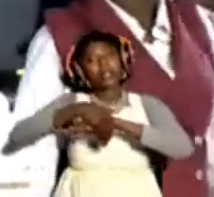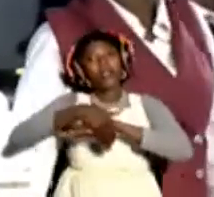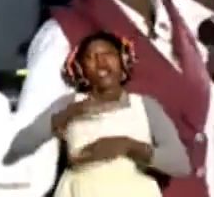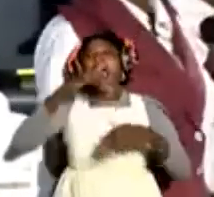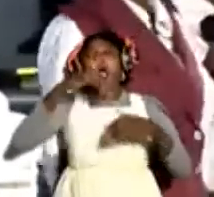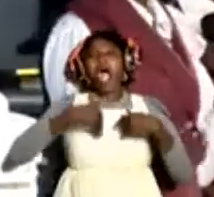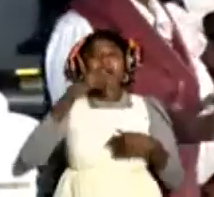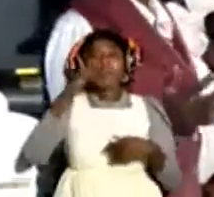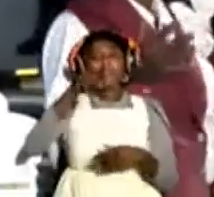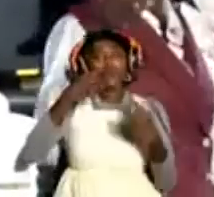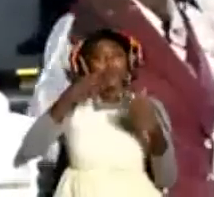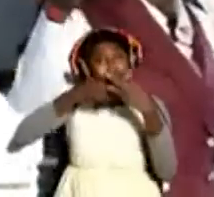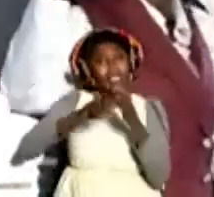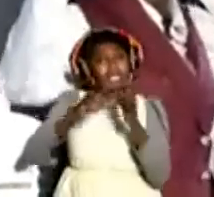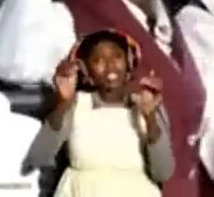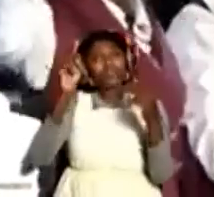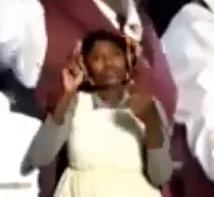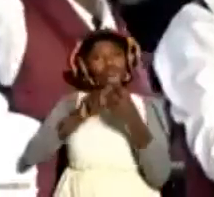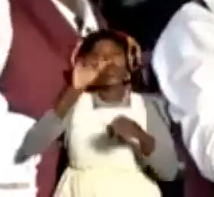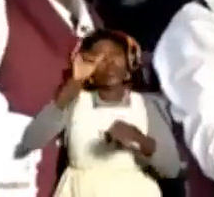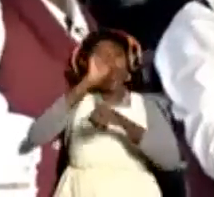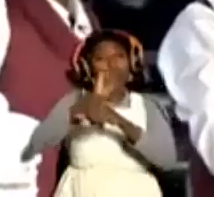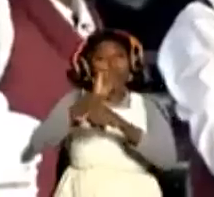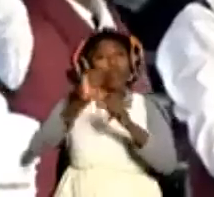have you started to walk with God before?